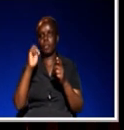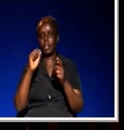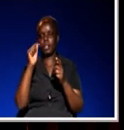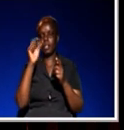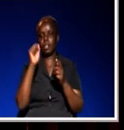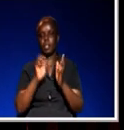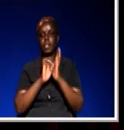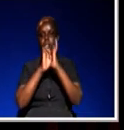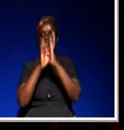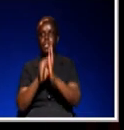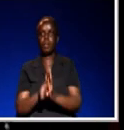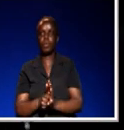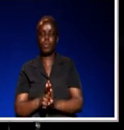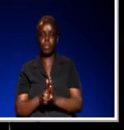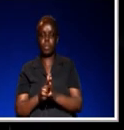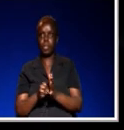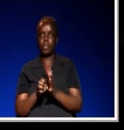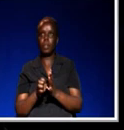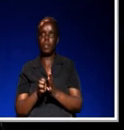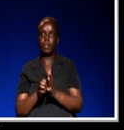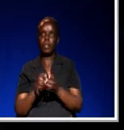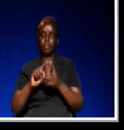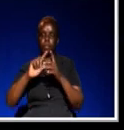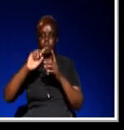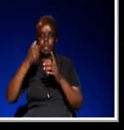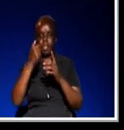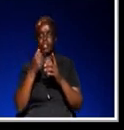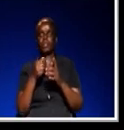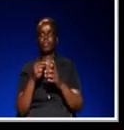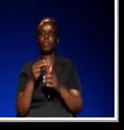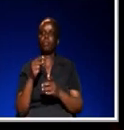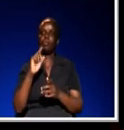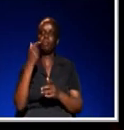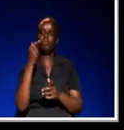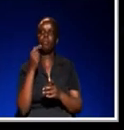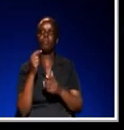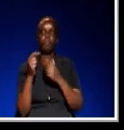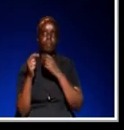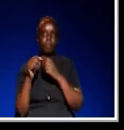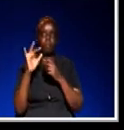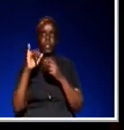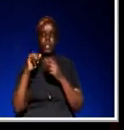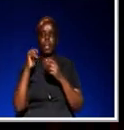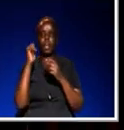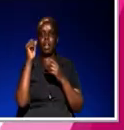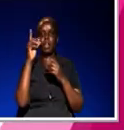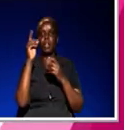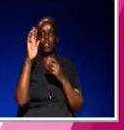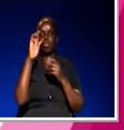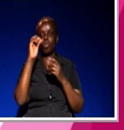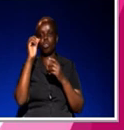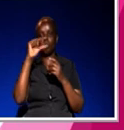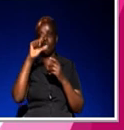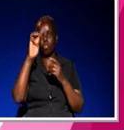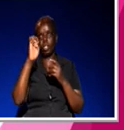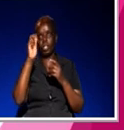examples of electron arrangement in elements. We start with the first element, and that is hydrogen. And